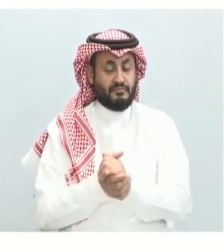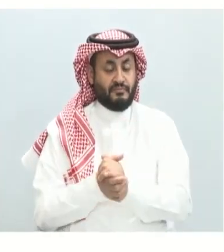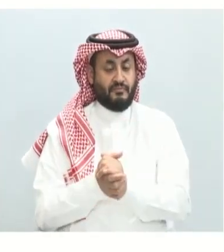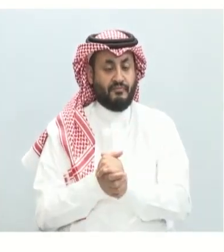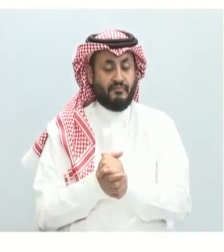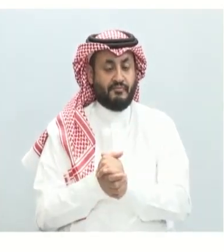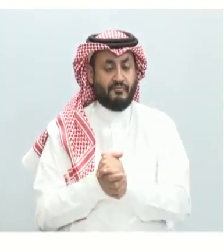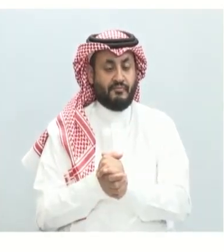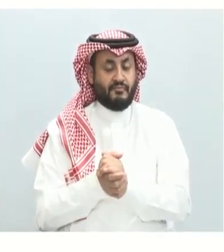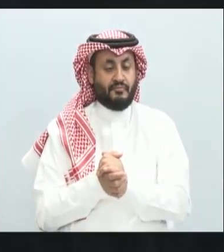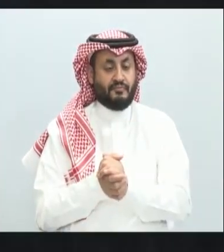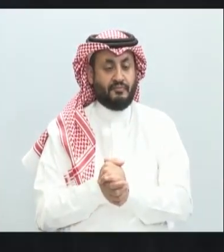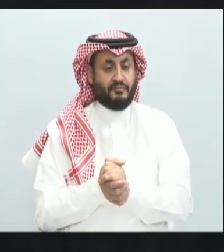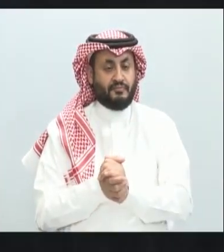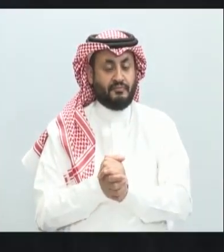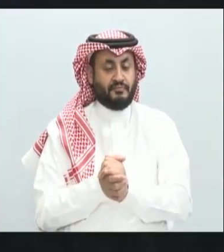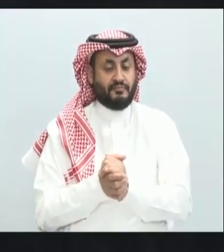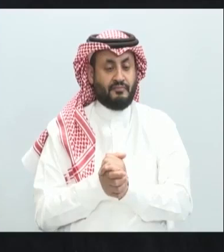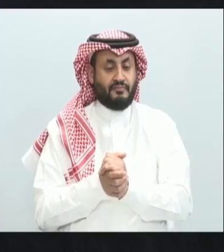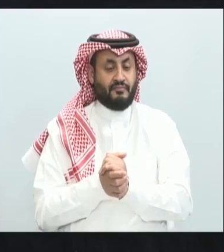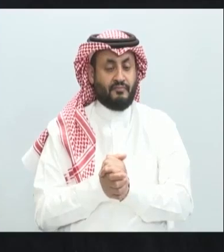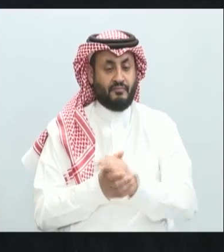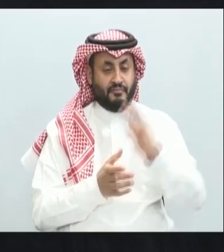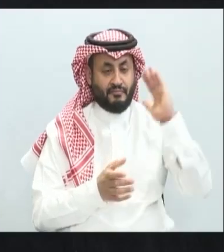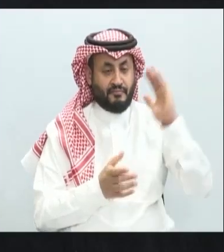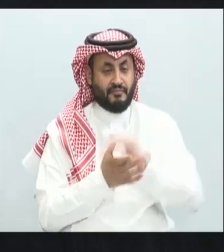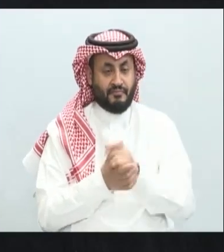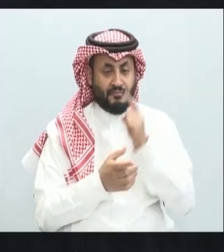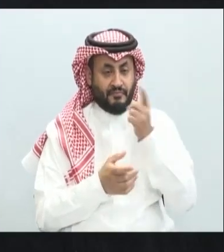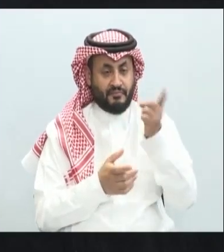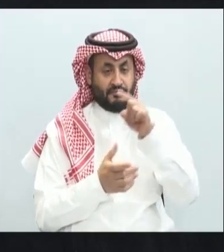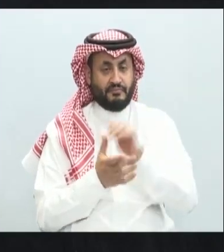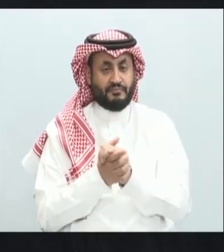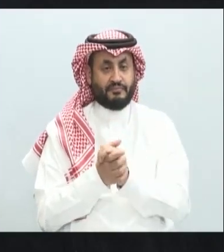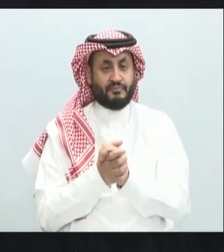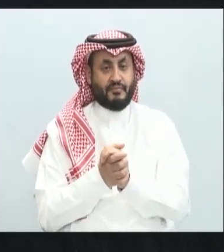about our enrichment, the second enrichment. Thank you for watching, and I'll see you next time.